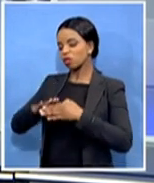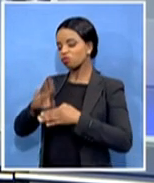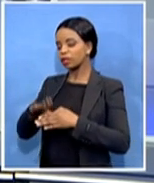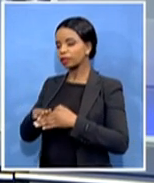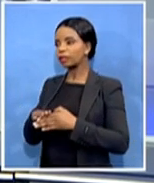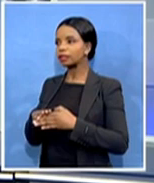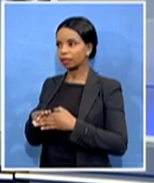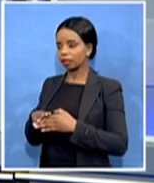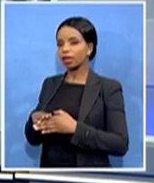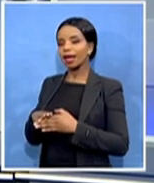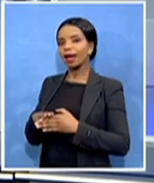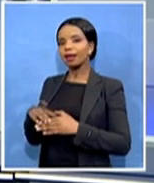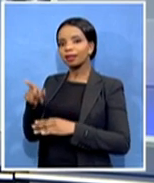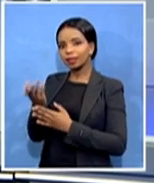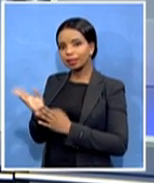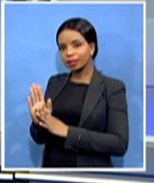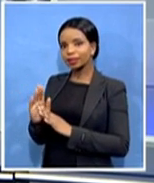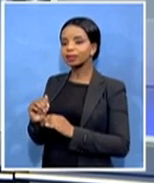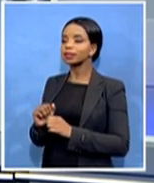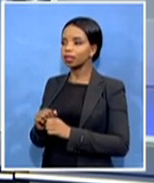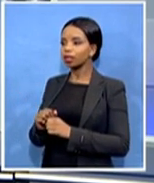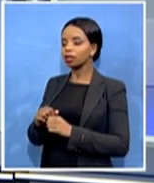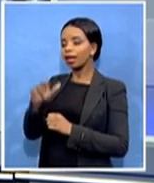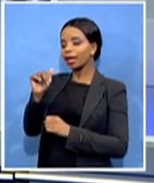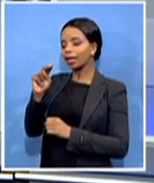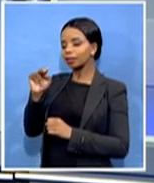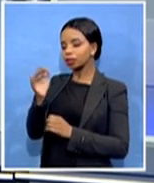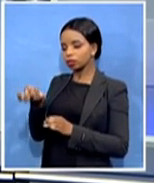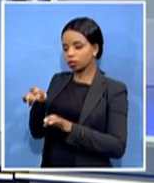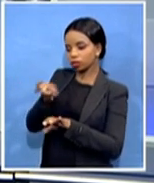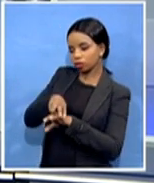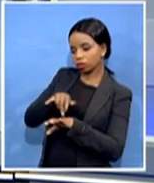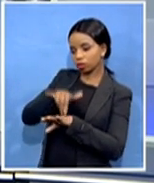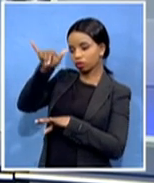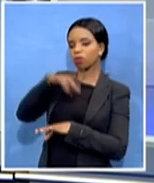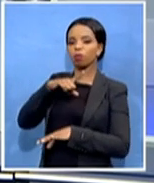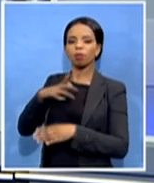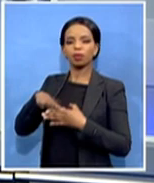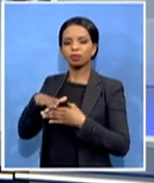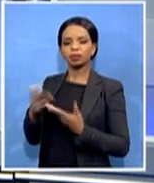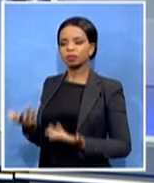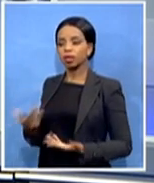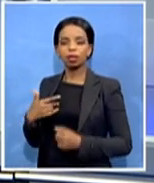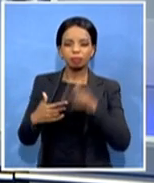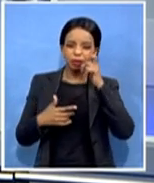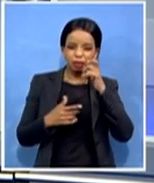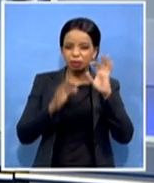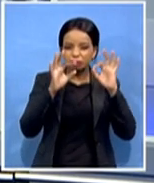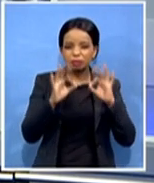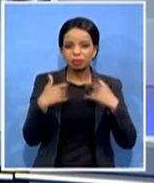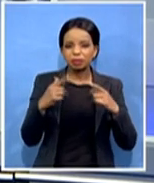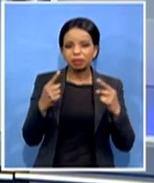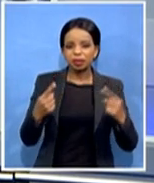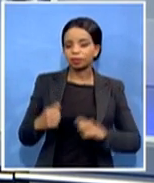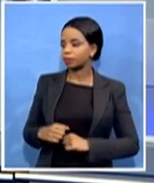in the first place. I can hear you. I battle to hear you. I just want to get your take on